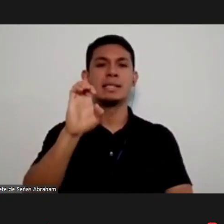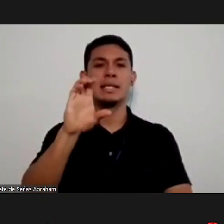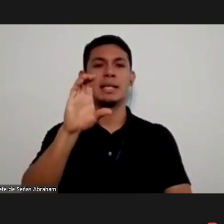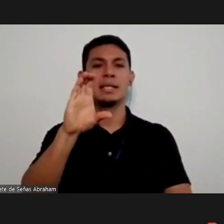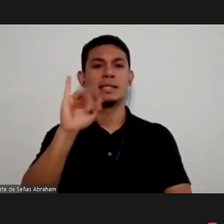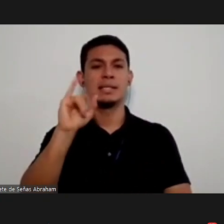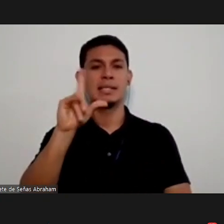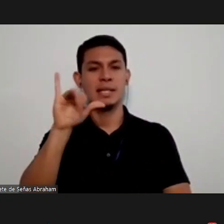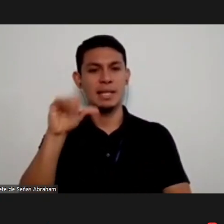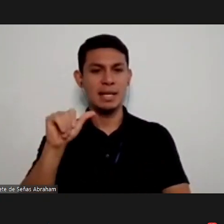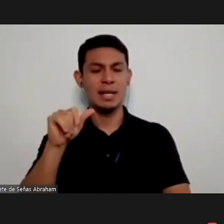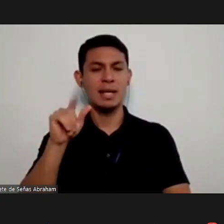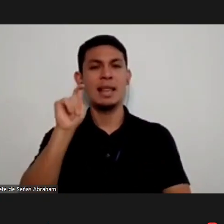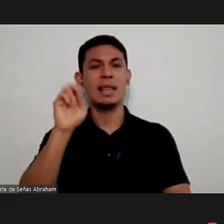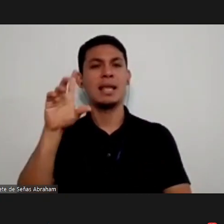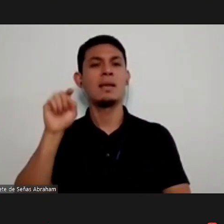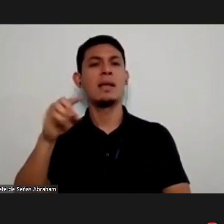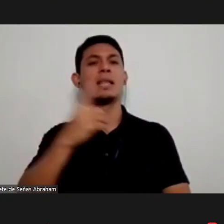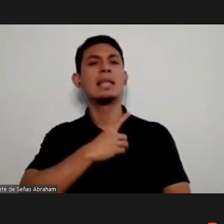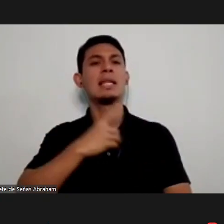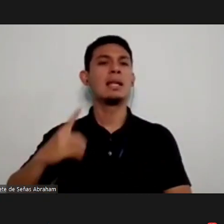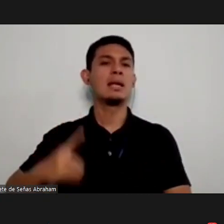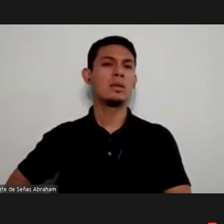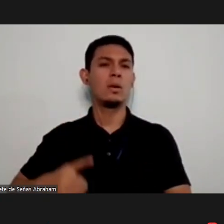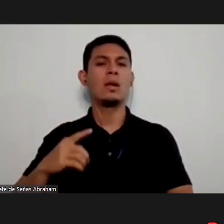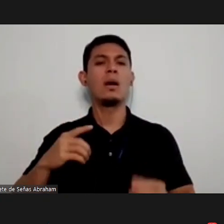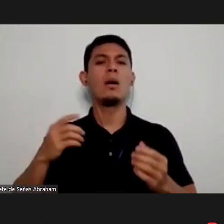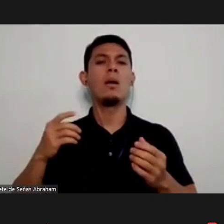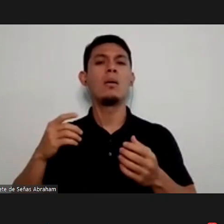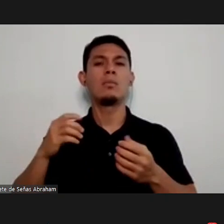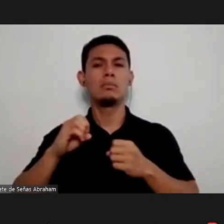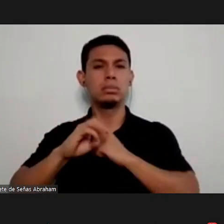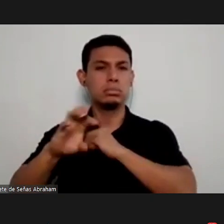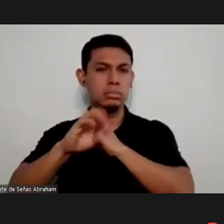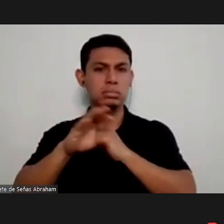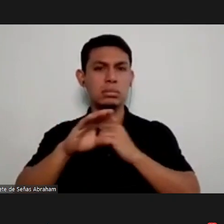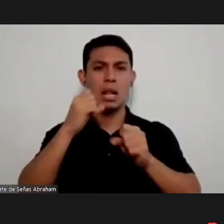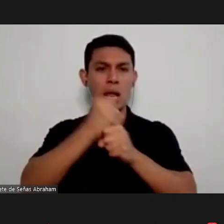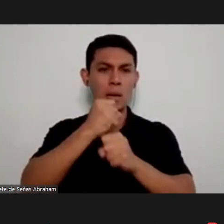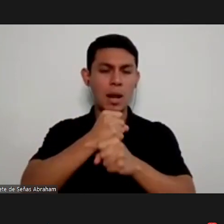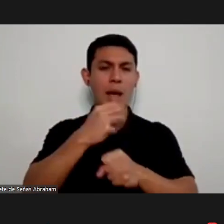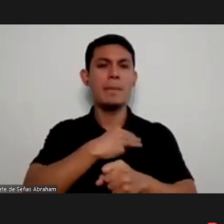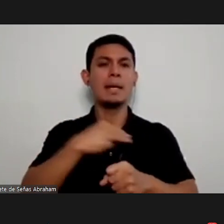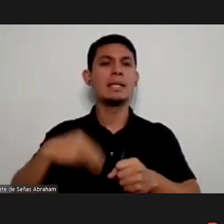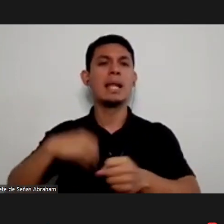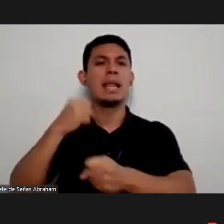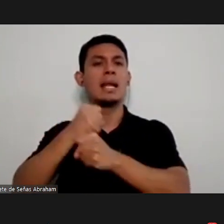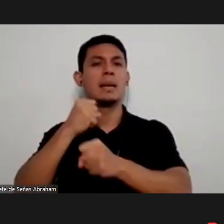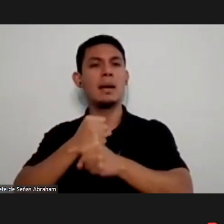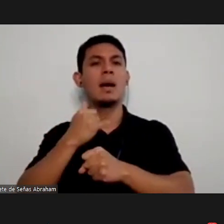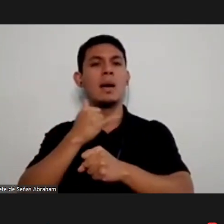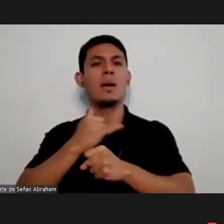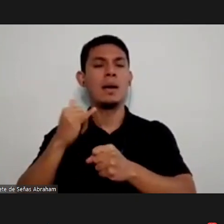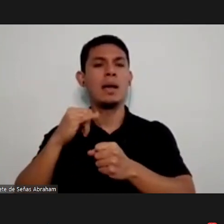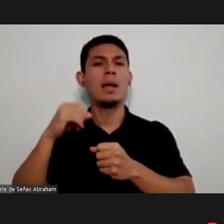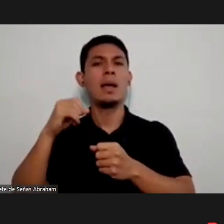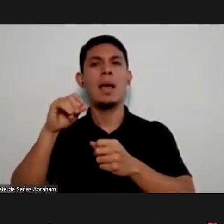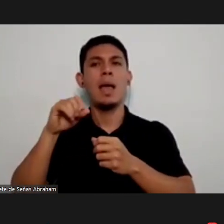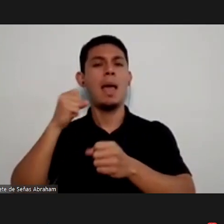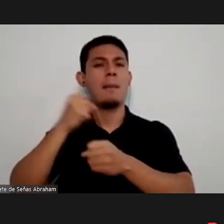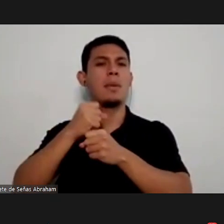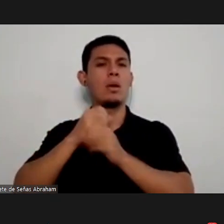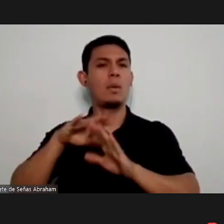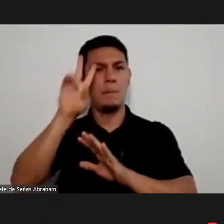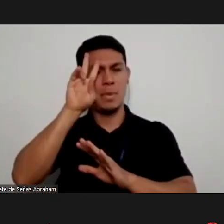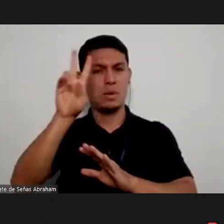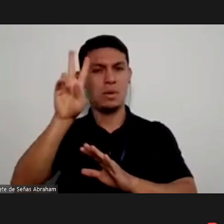cecilia guerrero she is the director of our promotion and protection now for fundamental labor rights of the ministry for